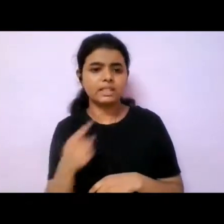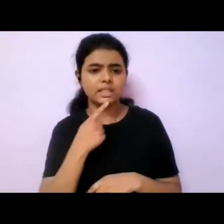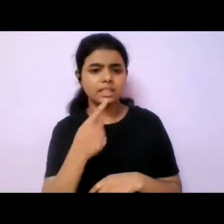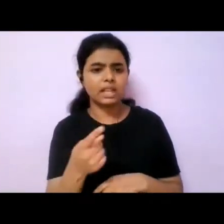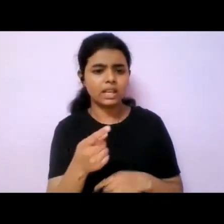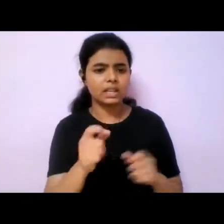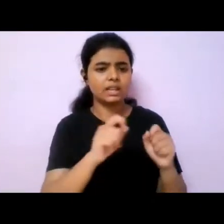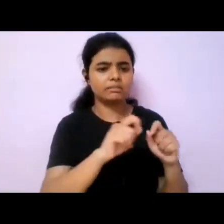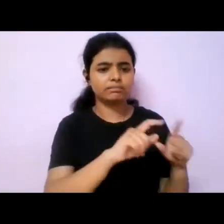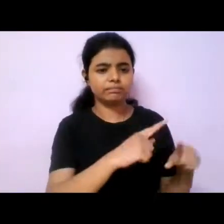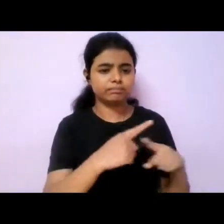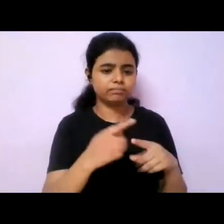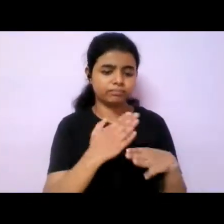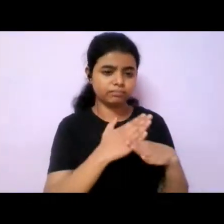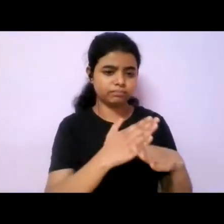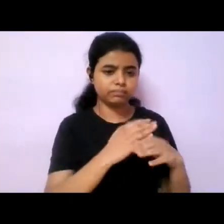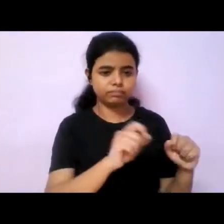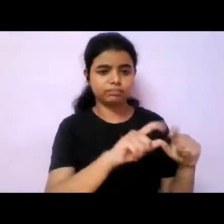sharing?